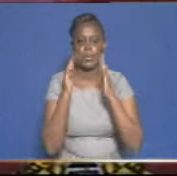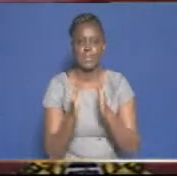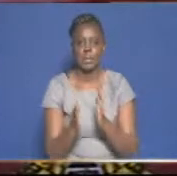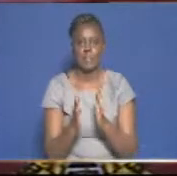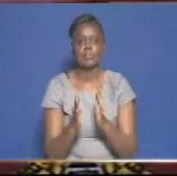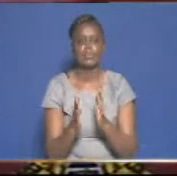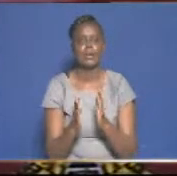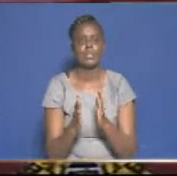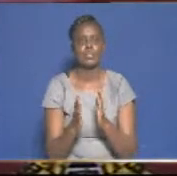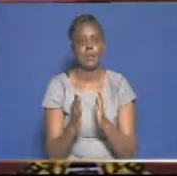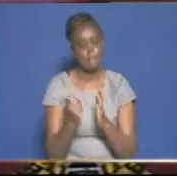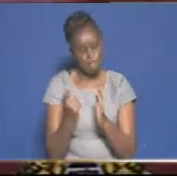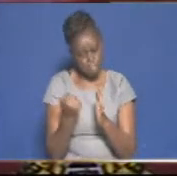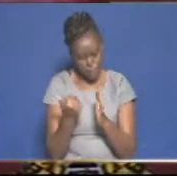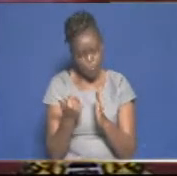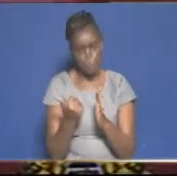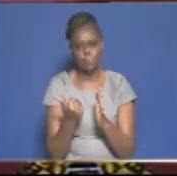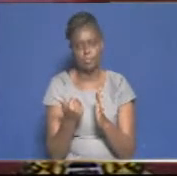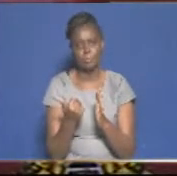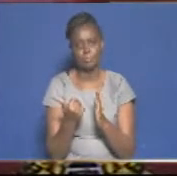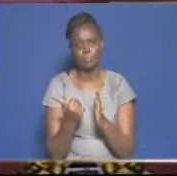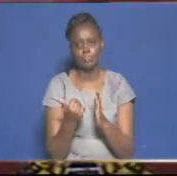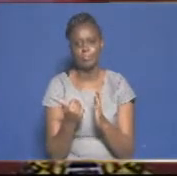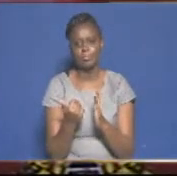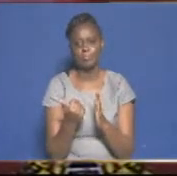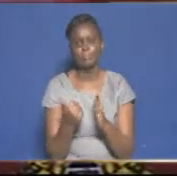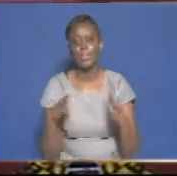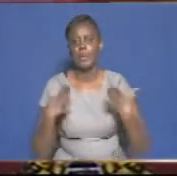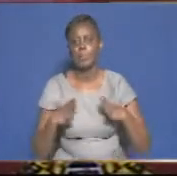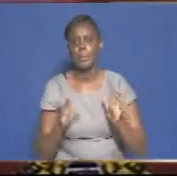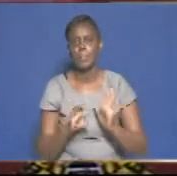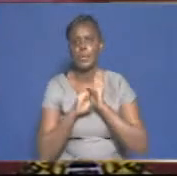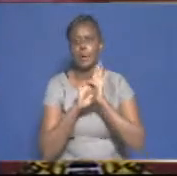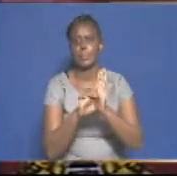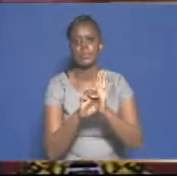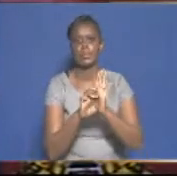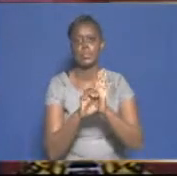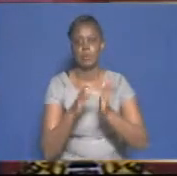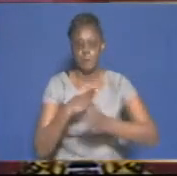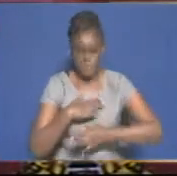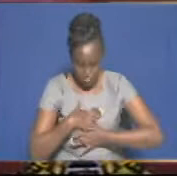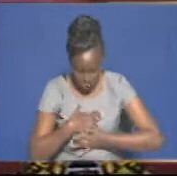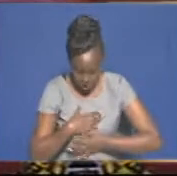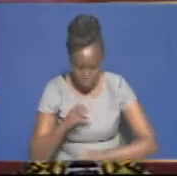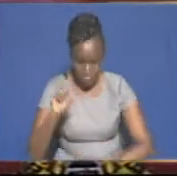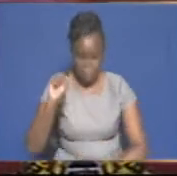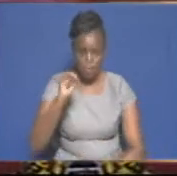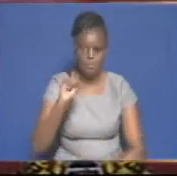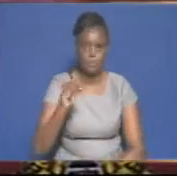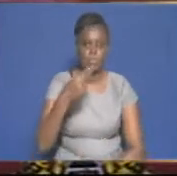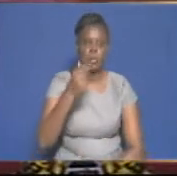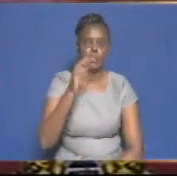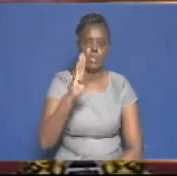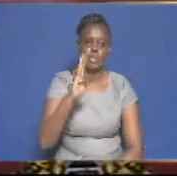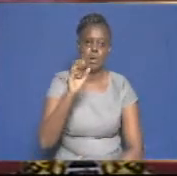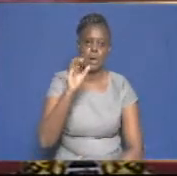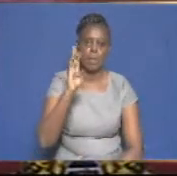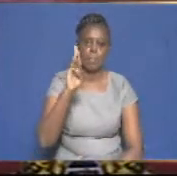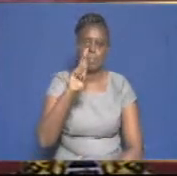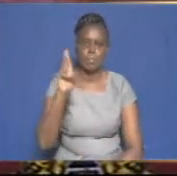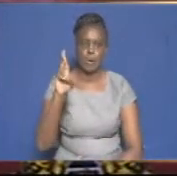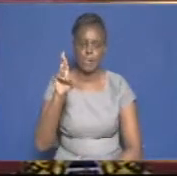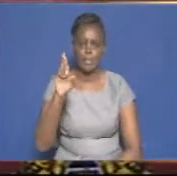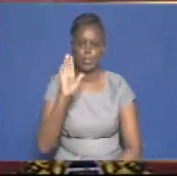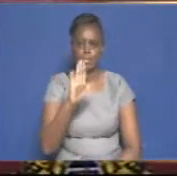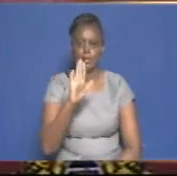lake, you know? People like Honorable Shakil Shabir and people like